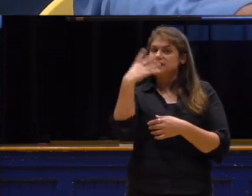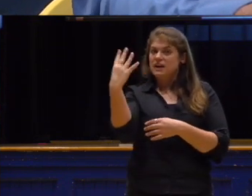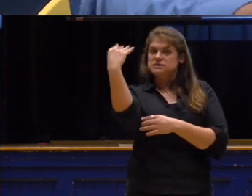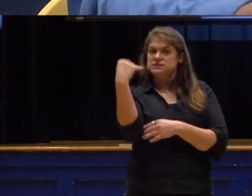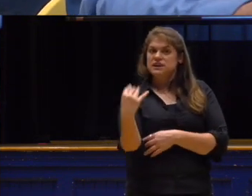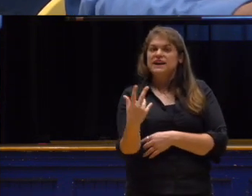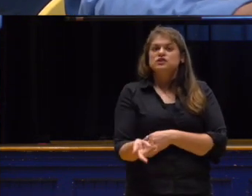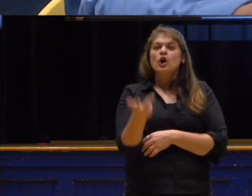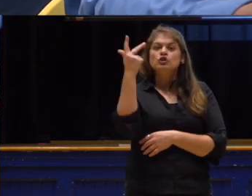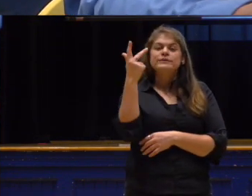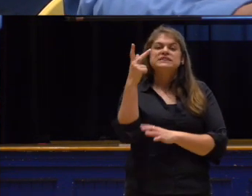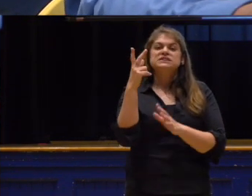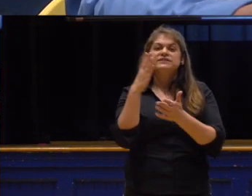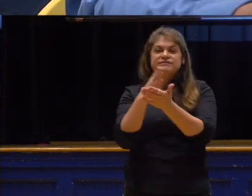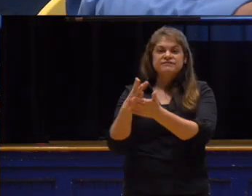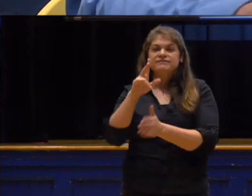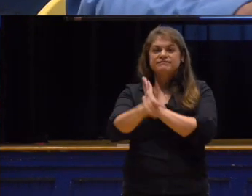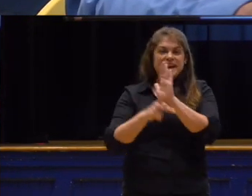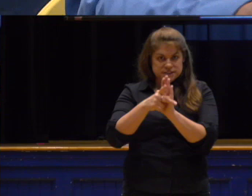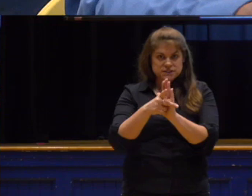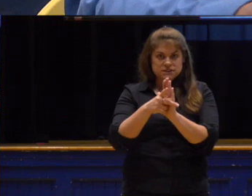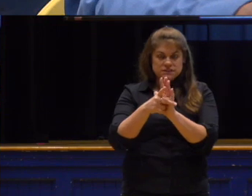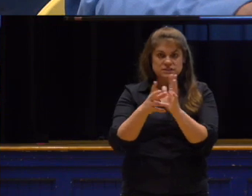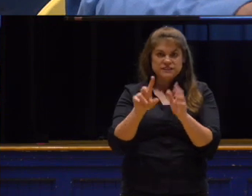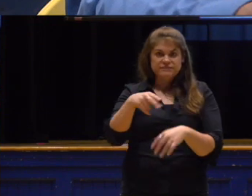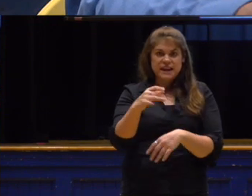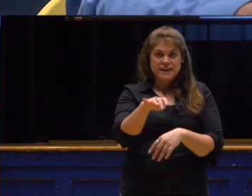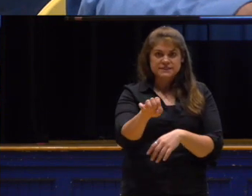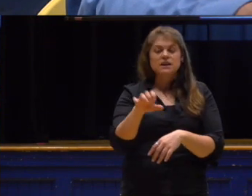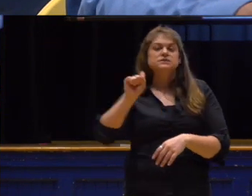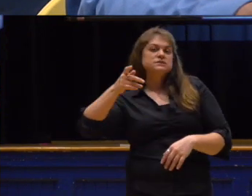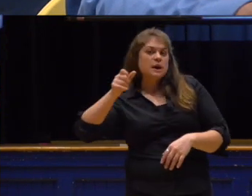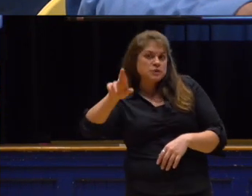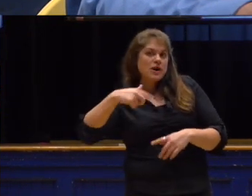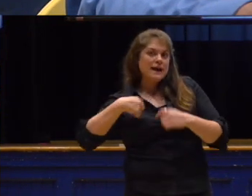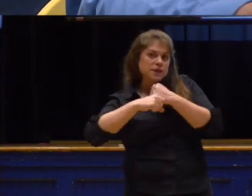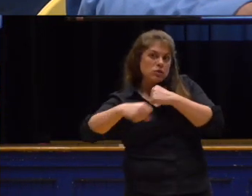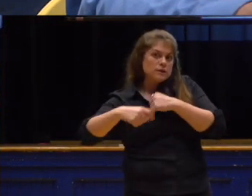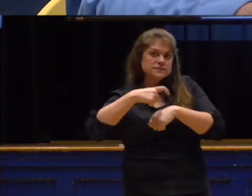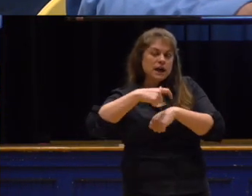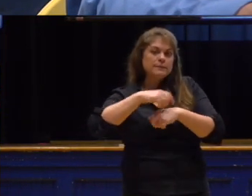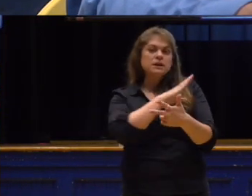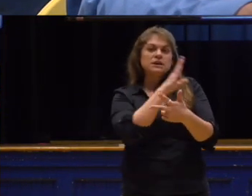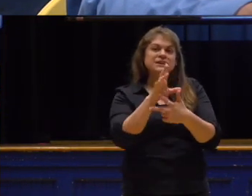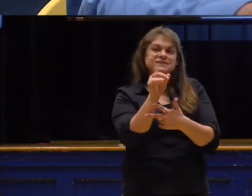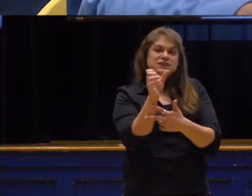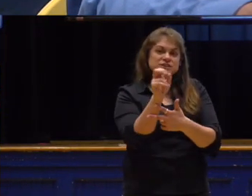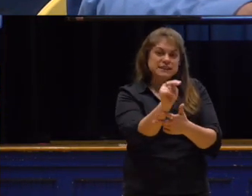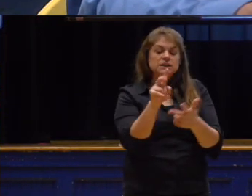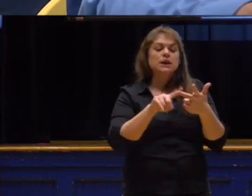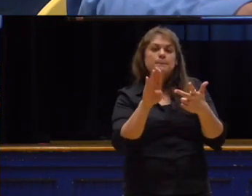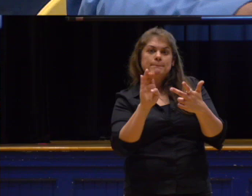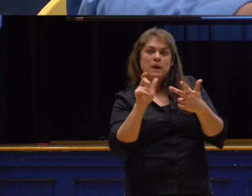the middle of the X is 3-phase. So when you, especially Sumner Avenue has the longest time,